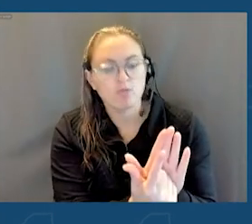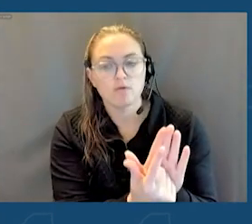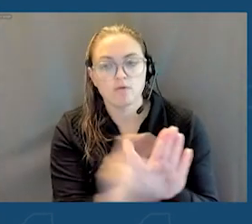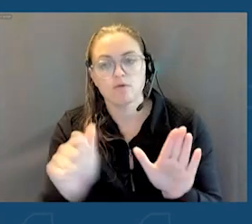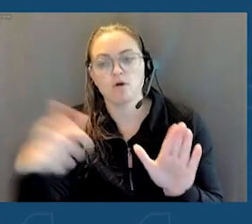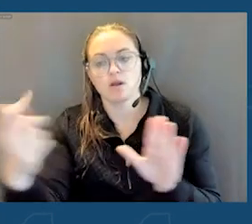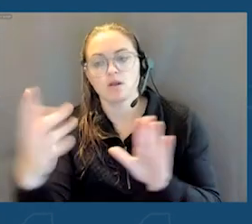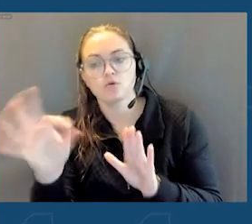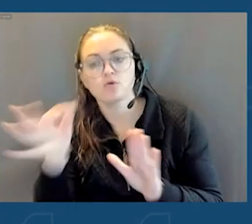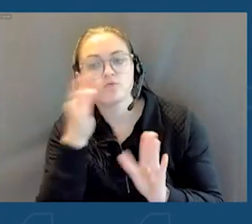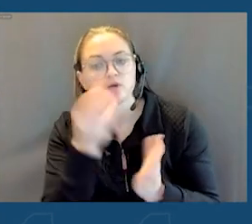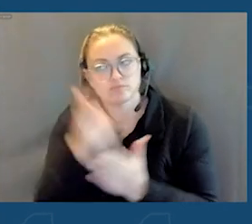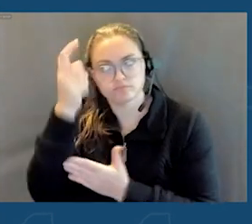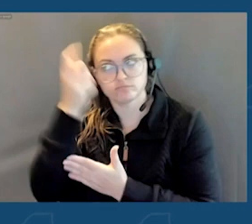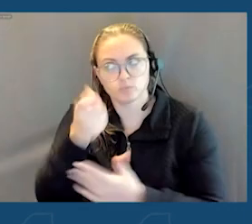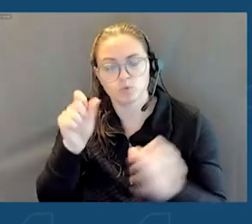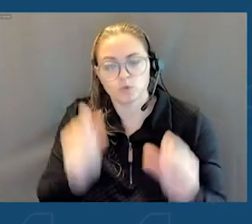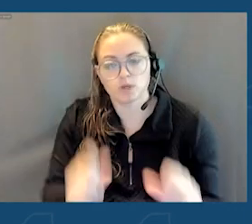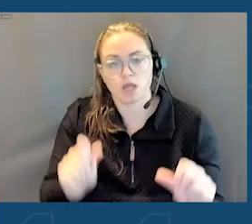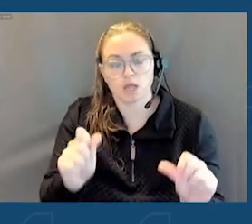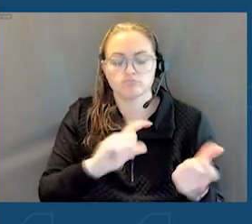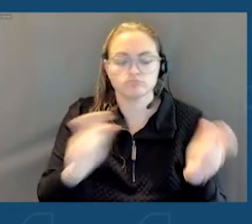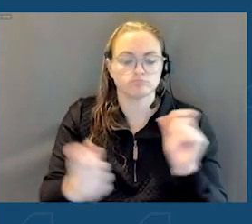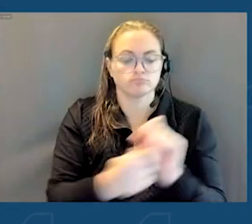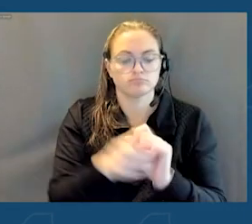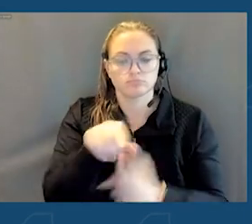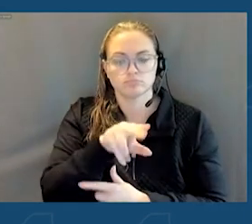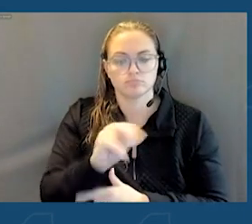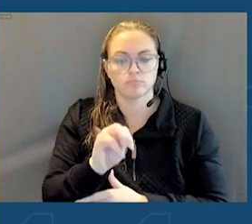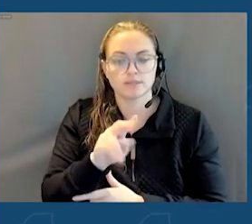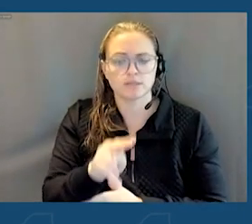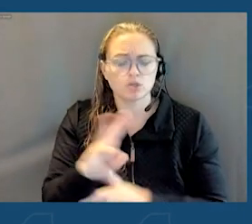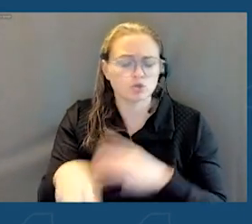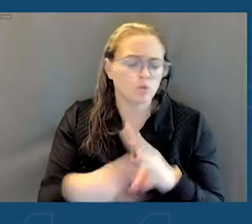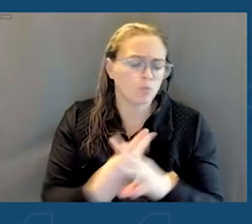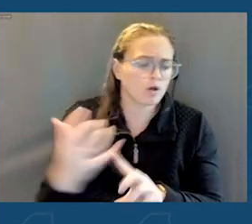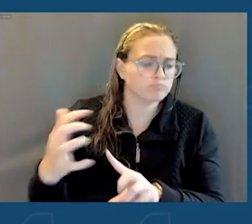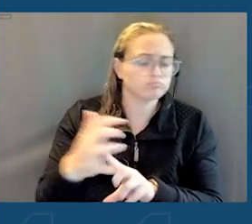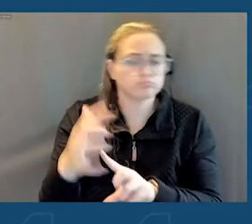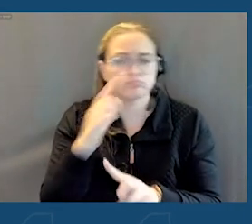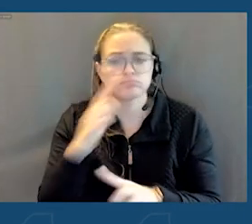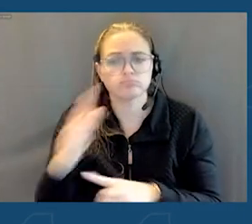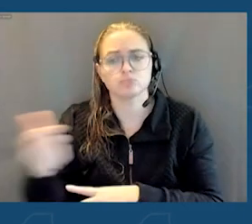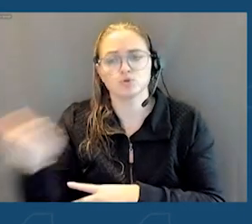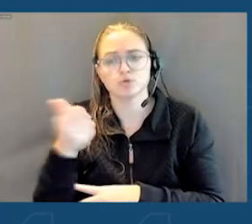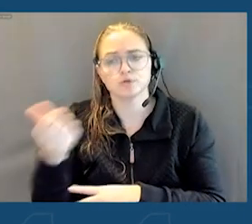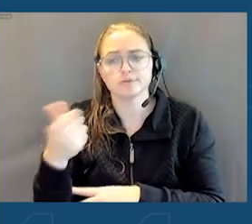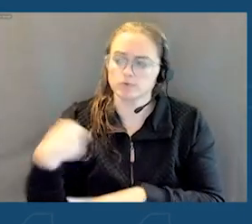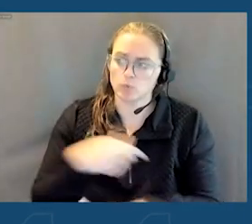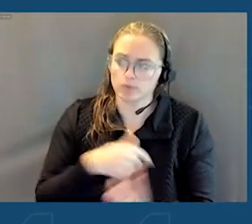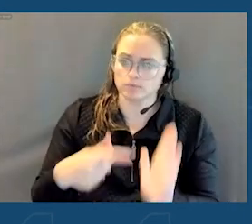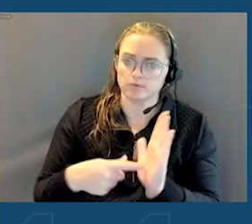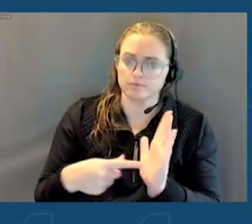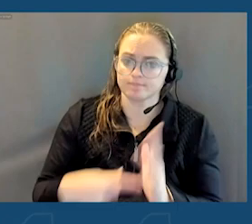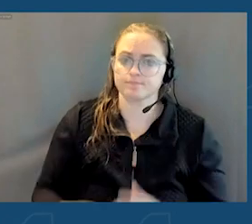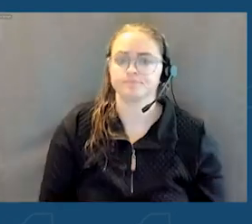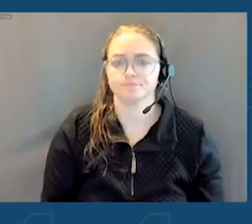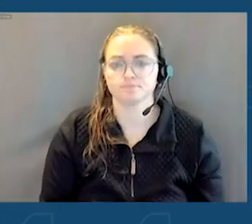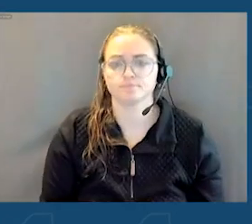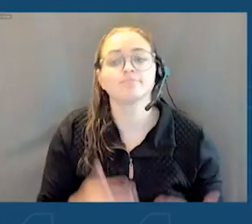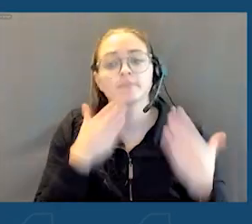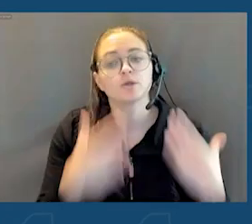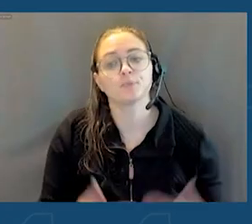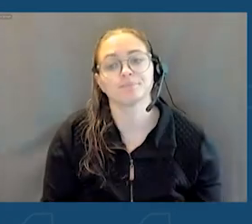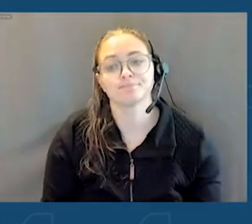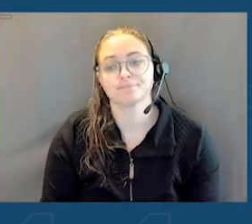federal grants so we can transform Penn into the world-class transit hub that New Yorkers deserve. Thank you.